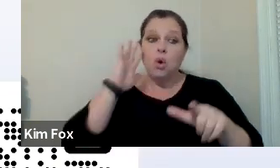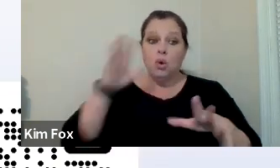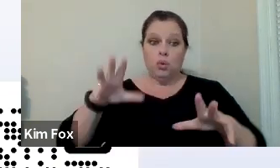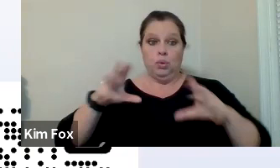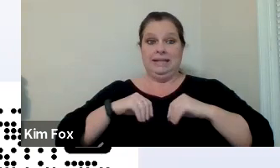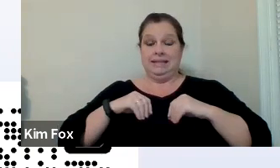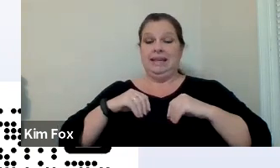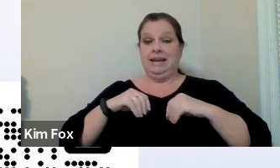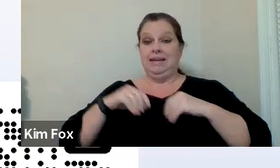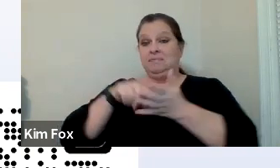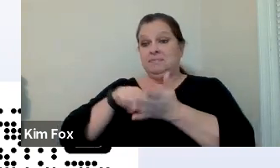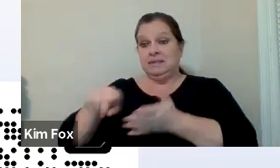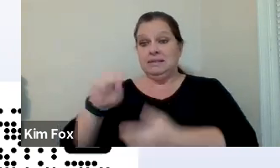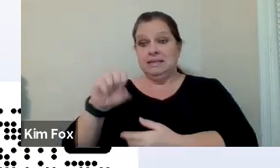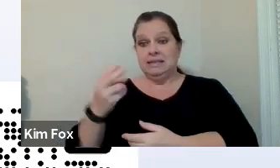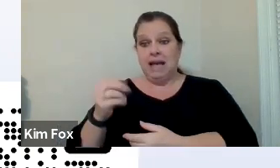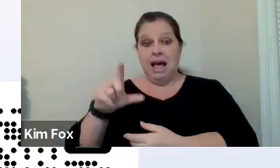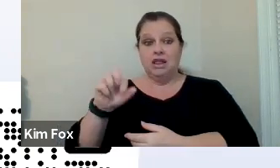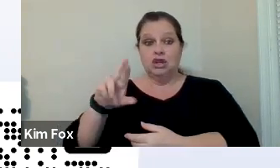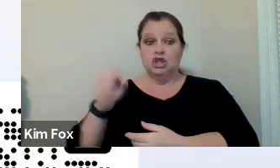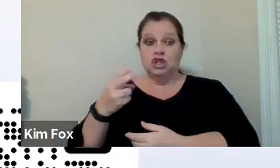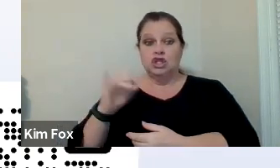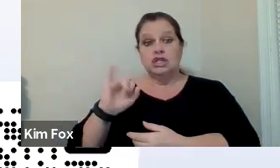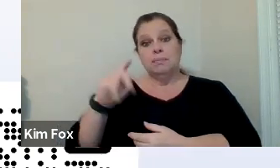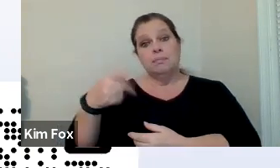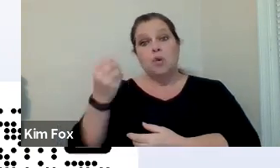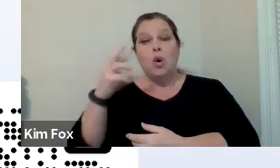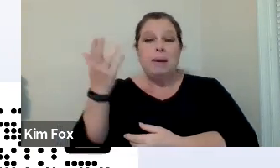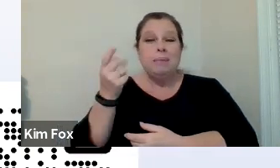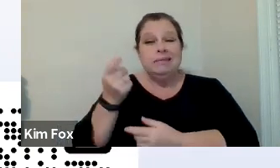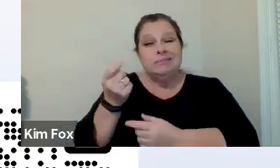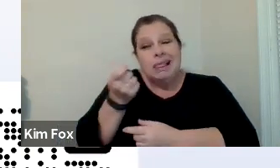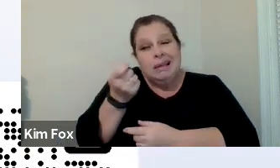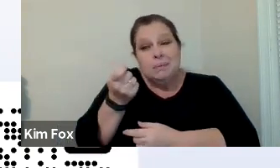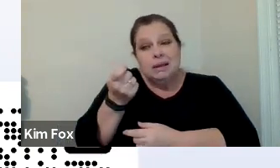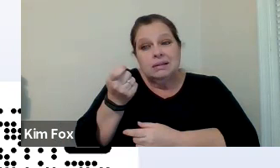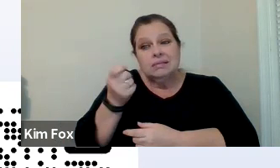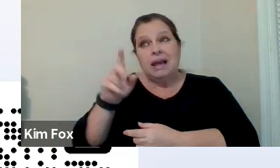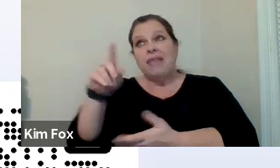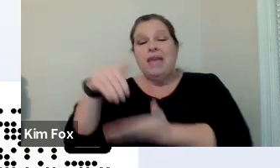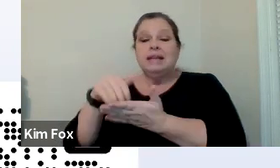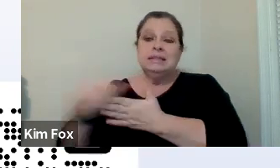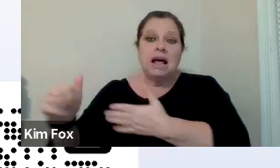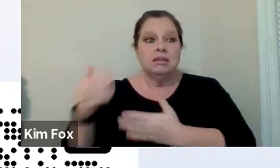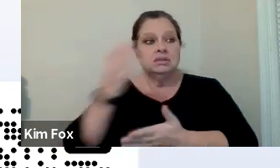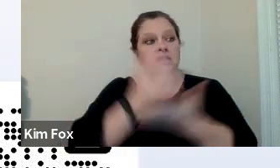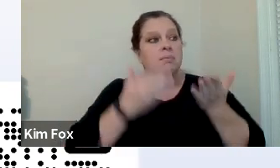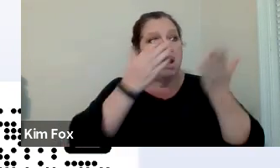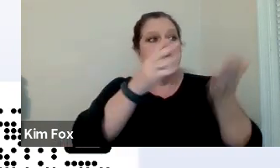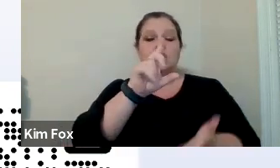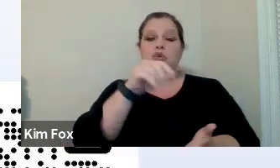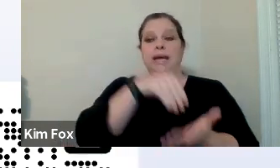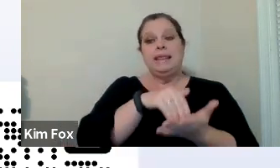some schools only offer a small amount, maybe $1,000, while some offer $20,000 for a